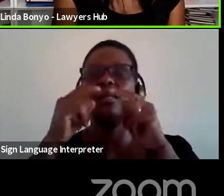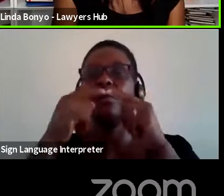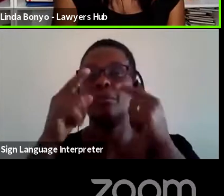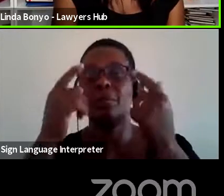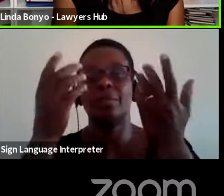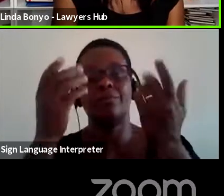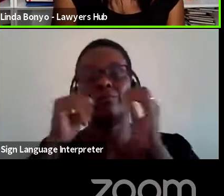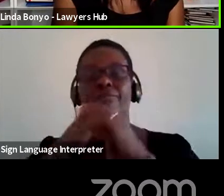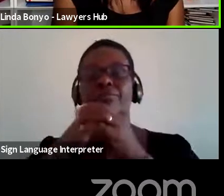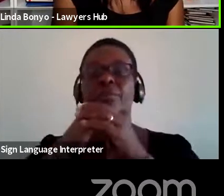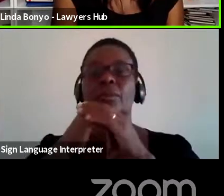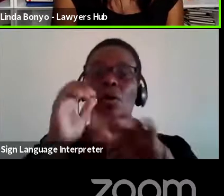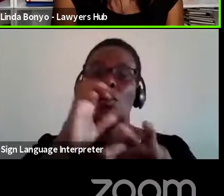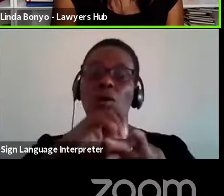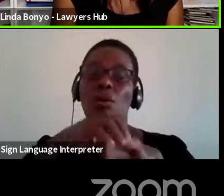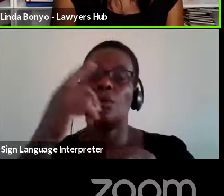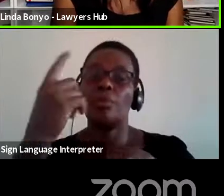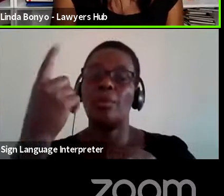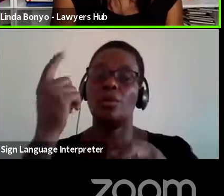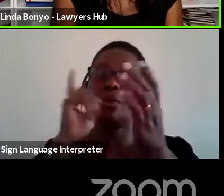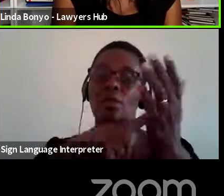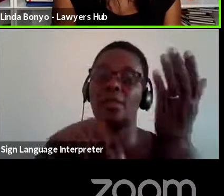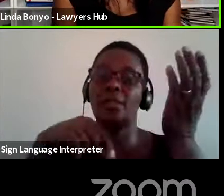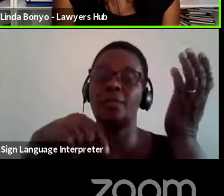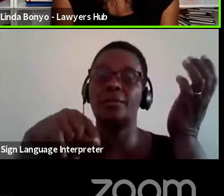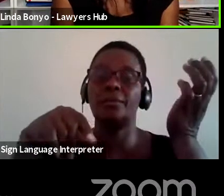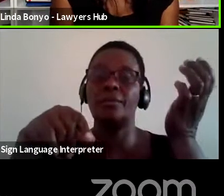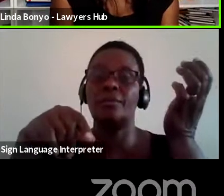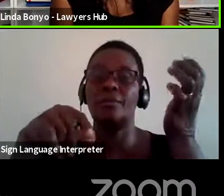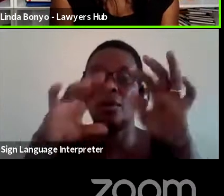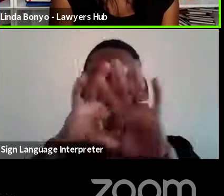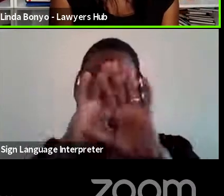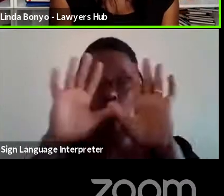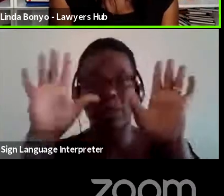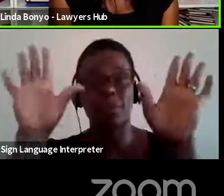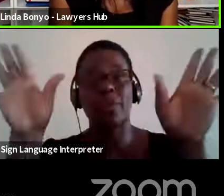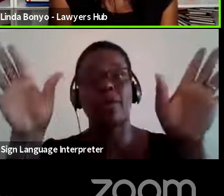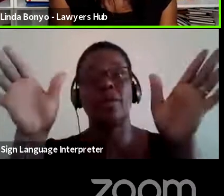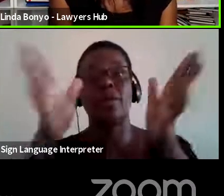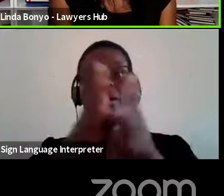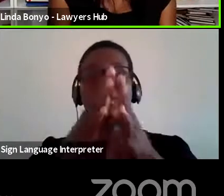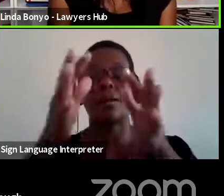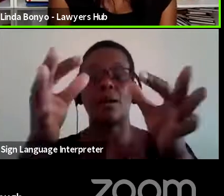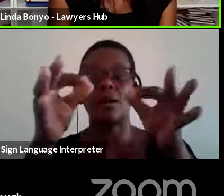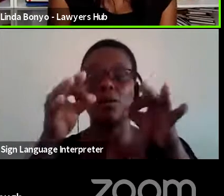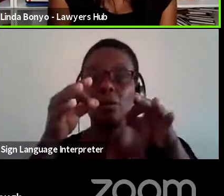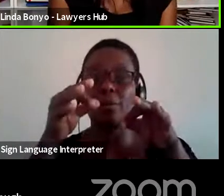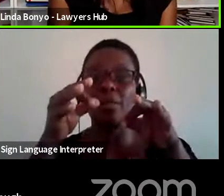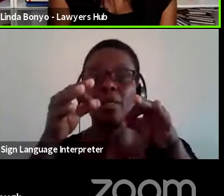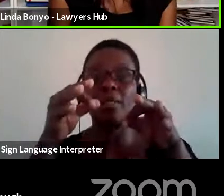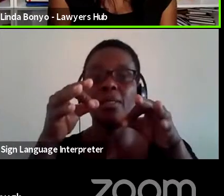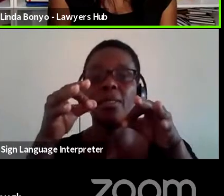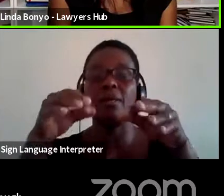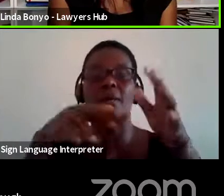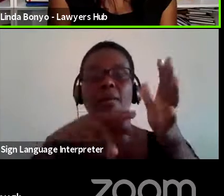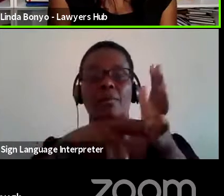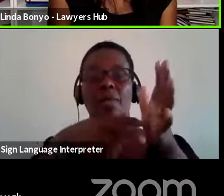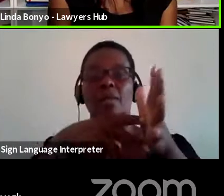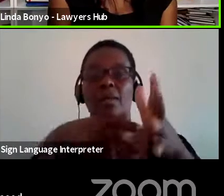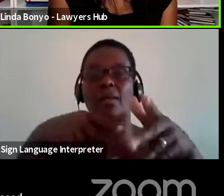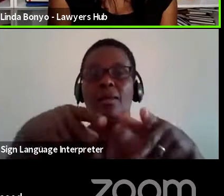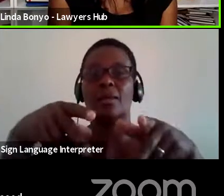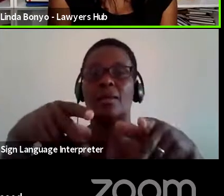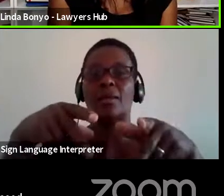our that we put across was on transparency and accountability. There's increased usage of